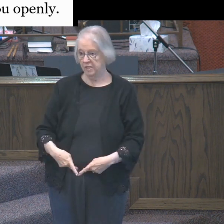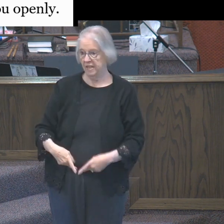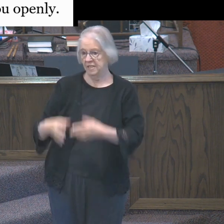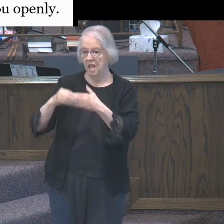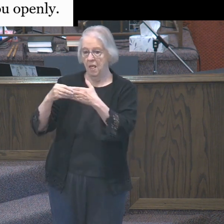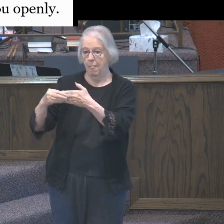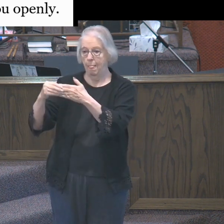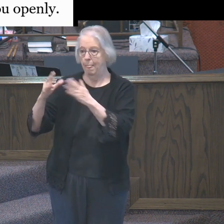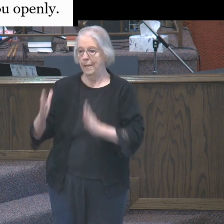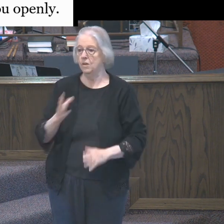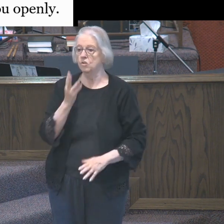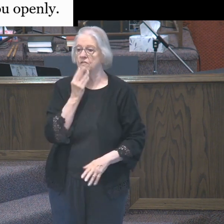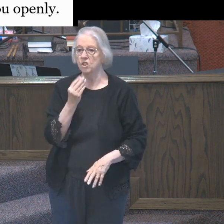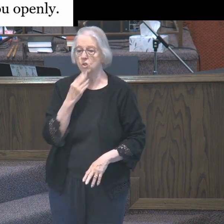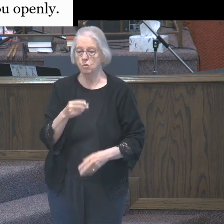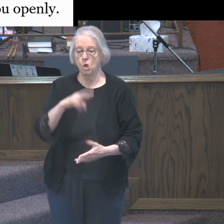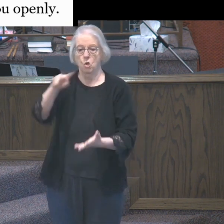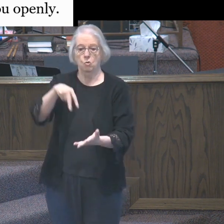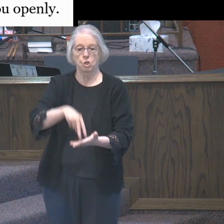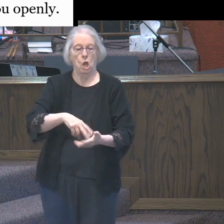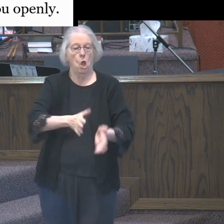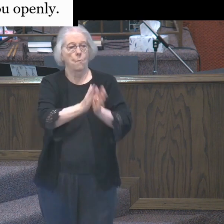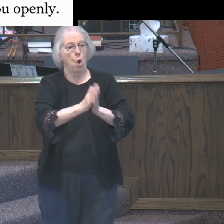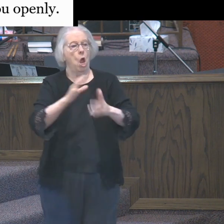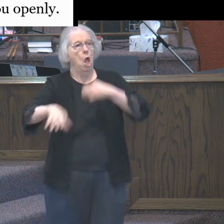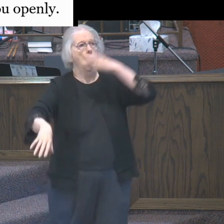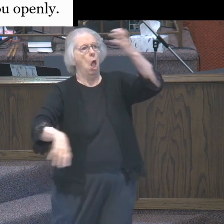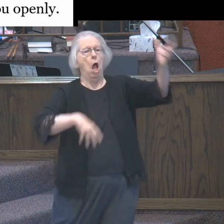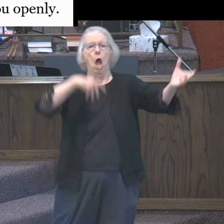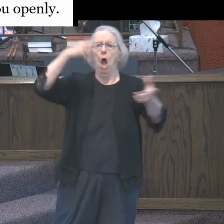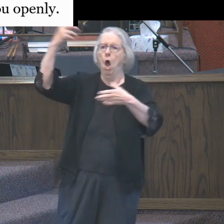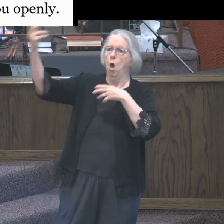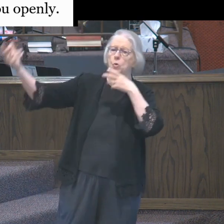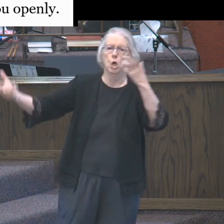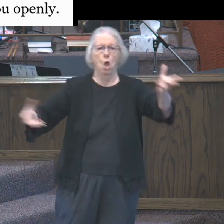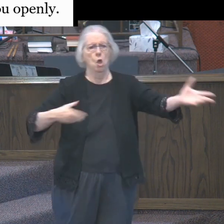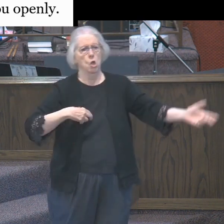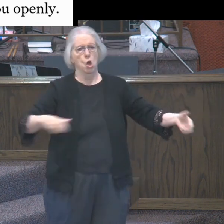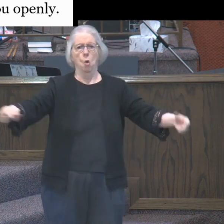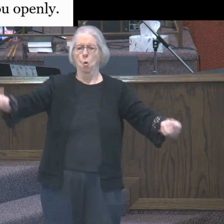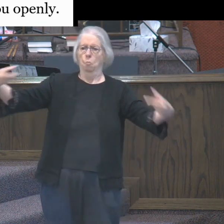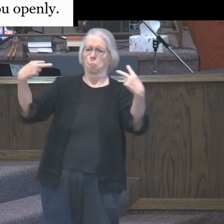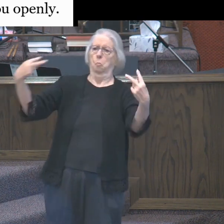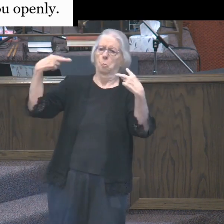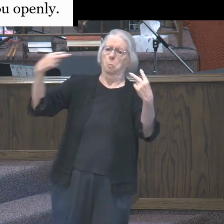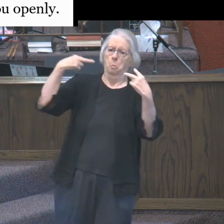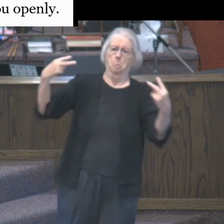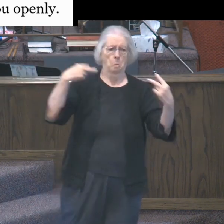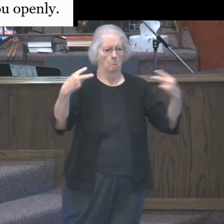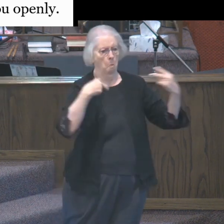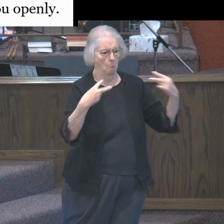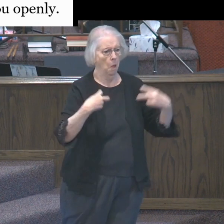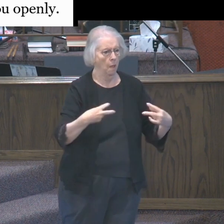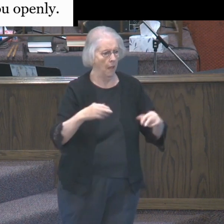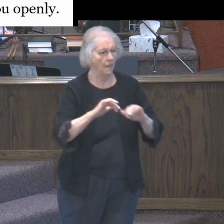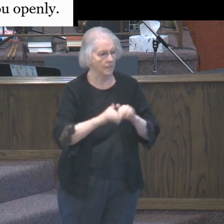reward. But you, when you pray, go into your room, and when you have shut your door, pray to your Father